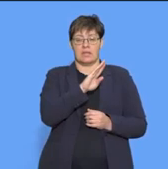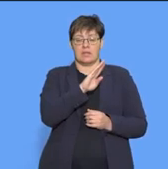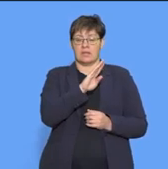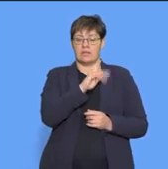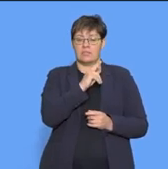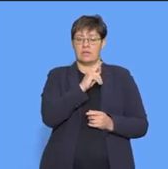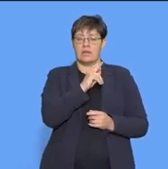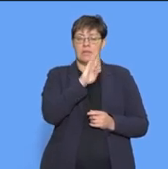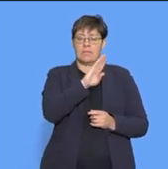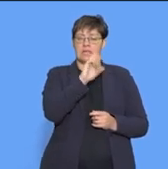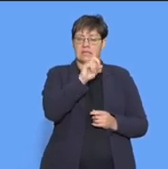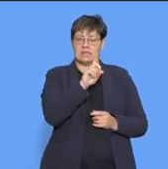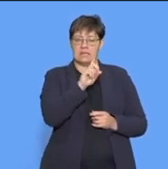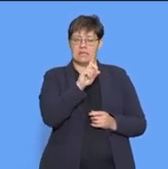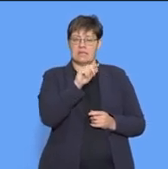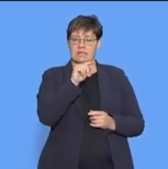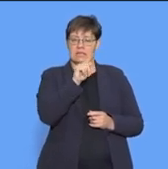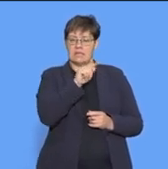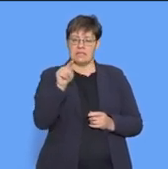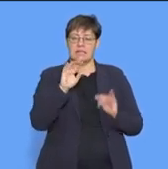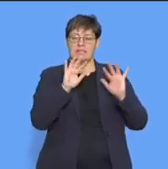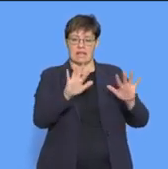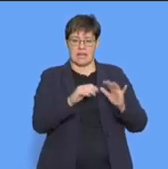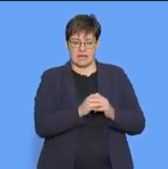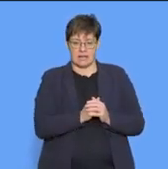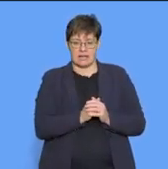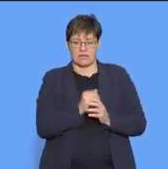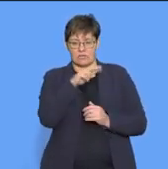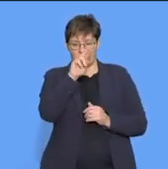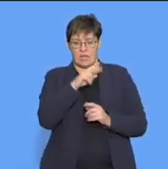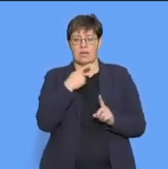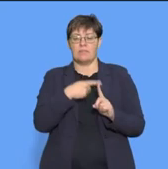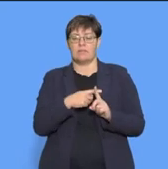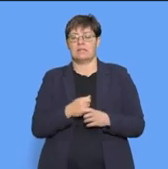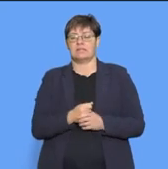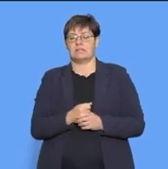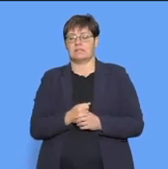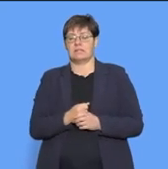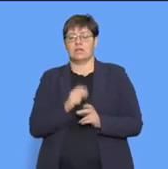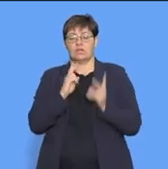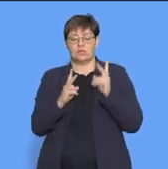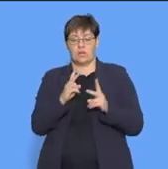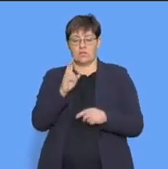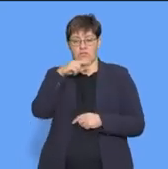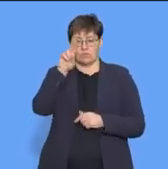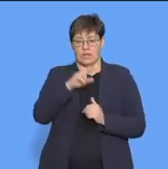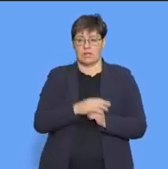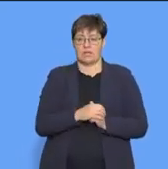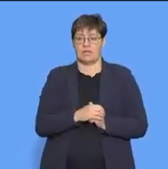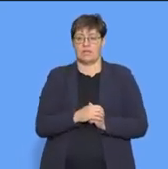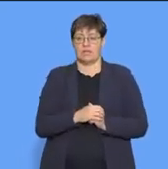equal to, oh sorry, let me just grab my pen. BD is equal to 10, CB is equal to